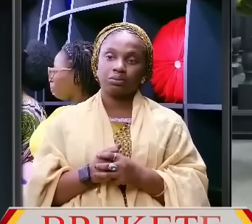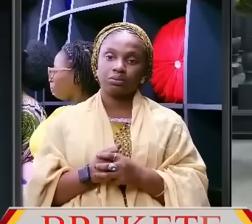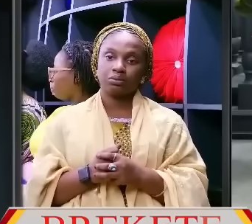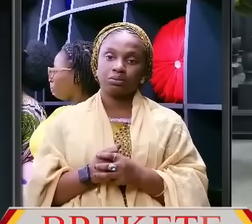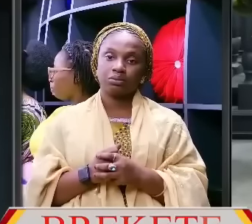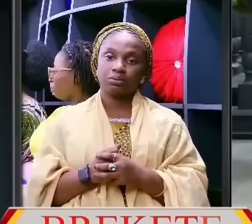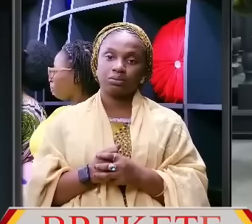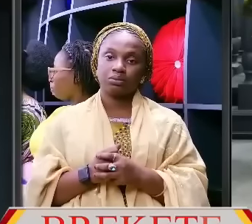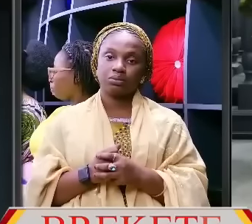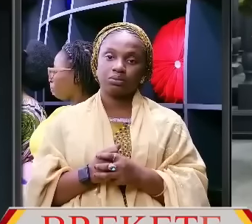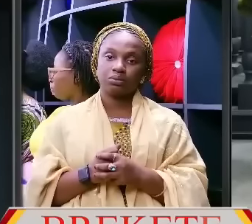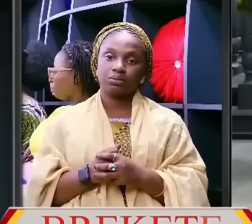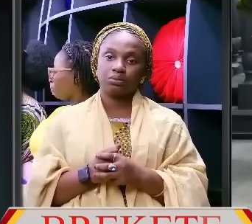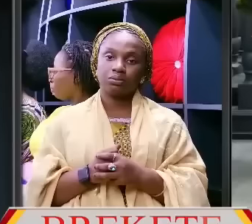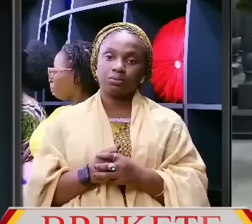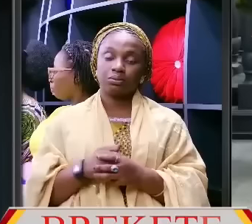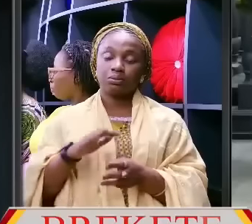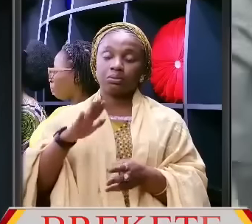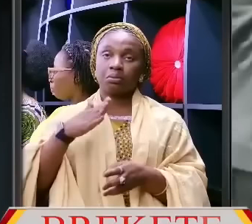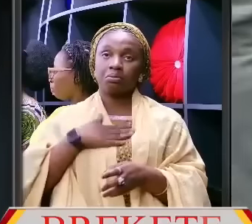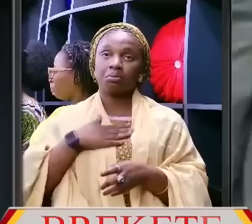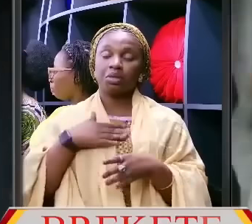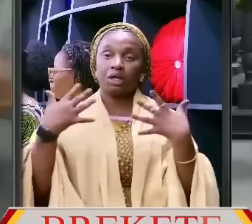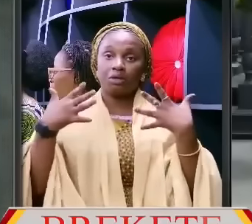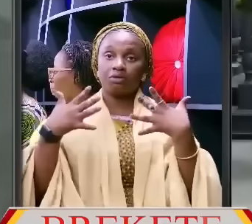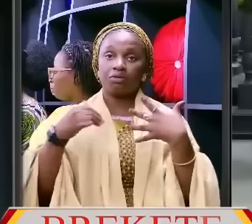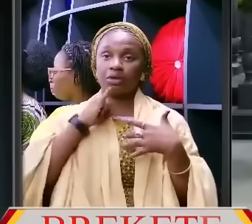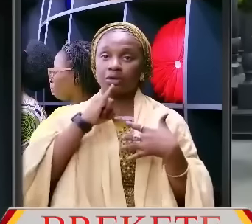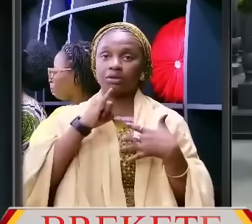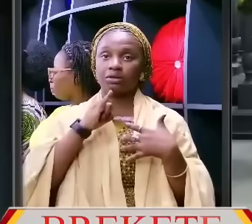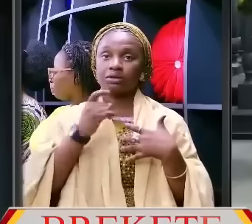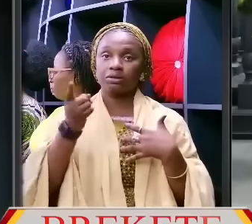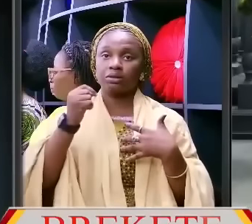go put them now in the fear, no be any human being.